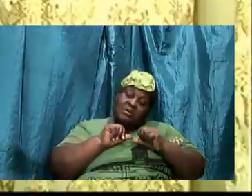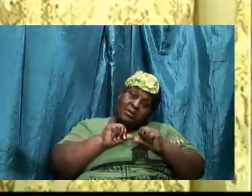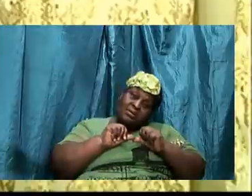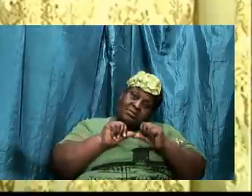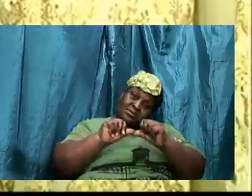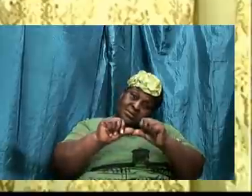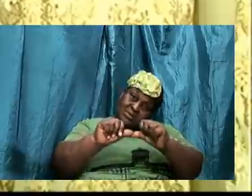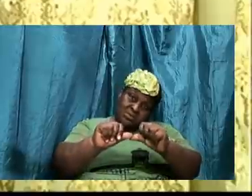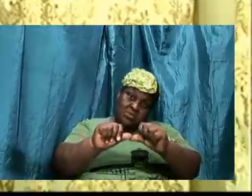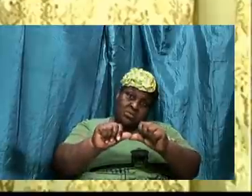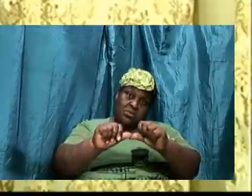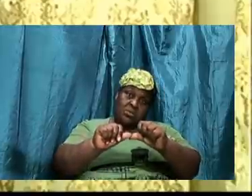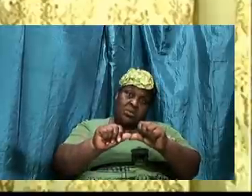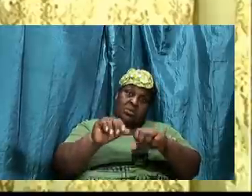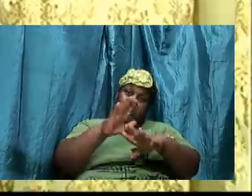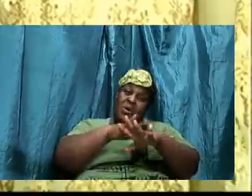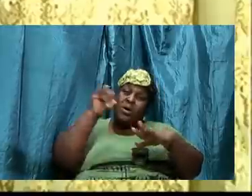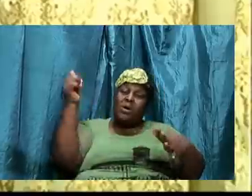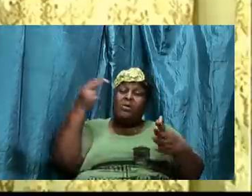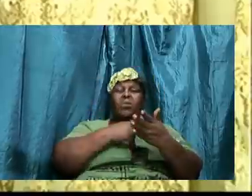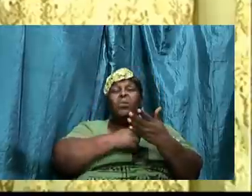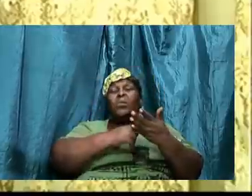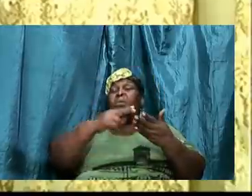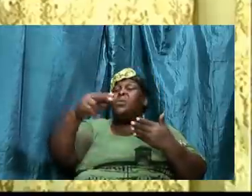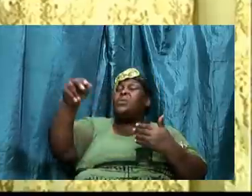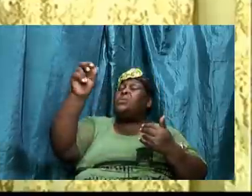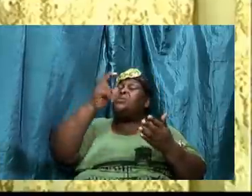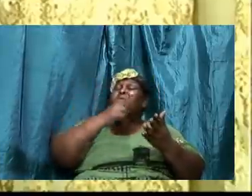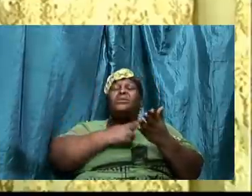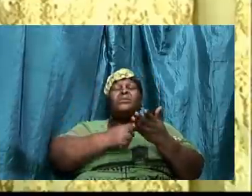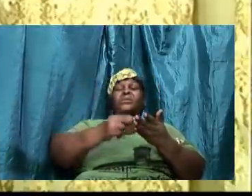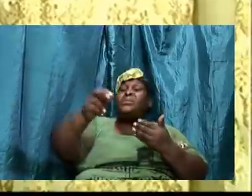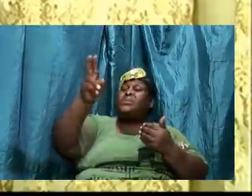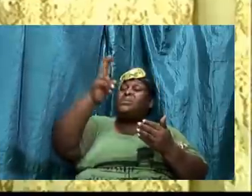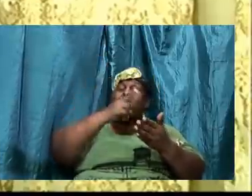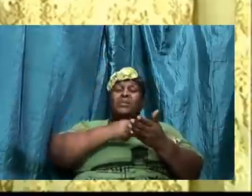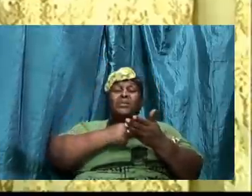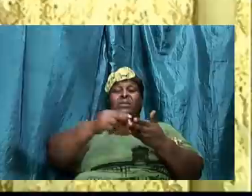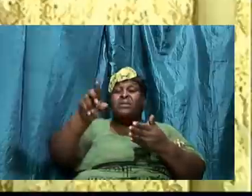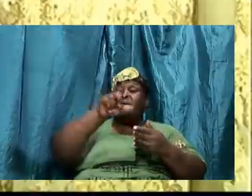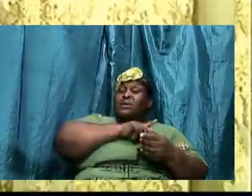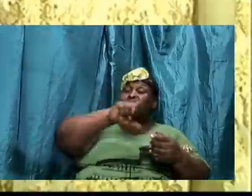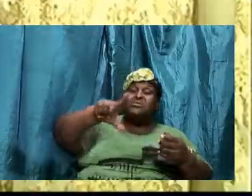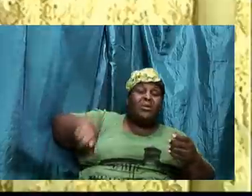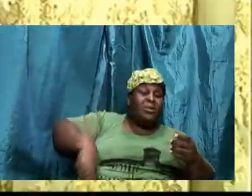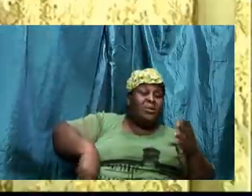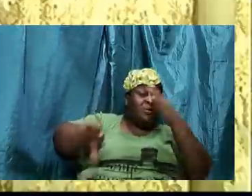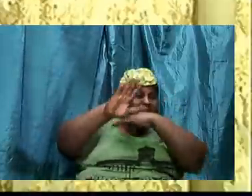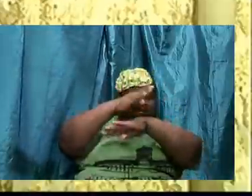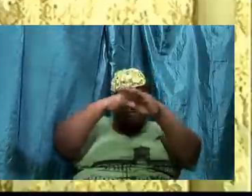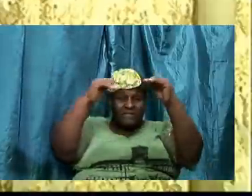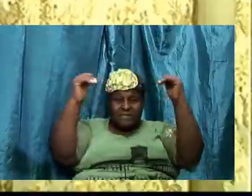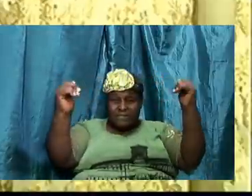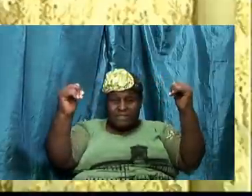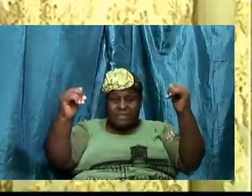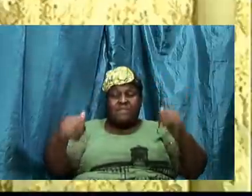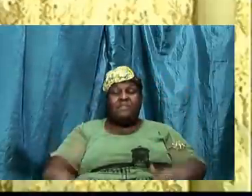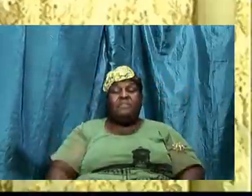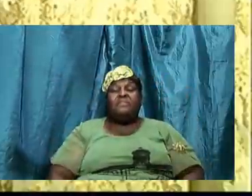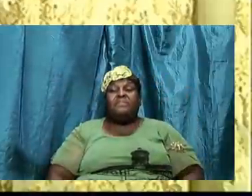continuously, calling, "Holy, holy, holy is the Lord of hosts."